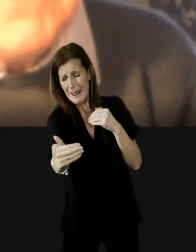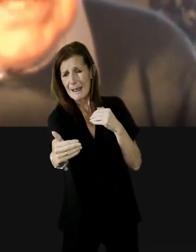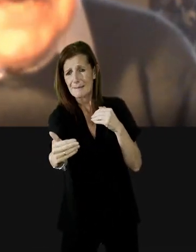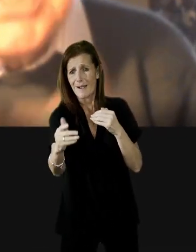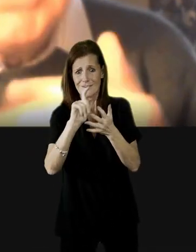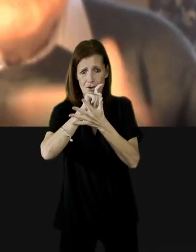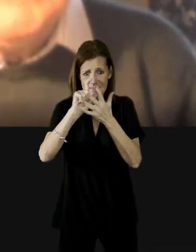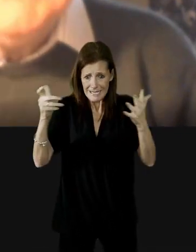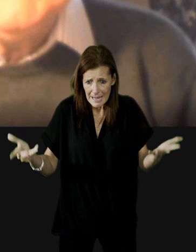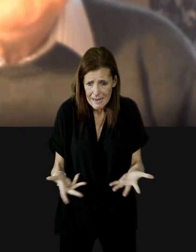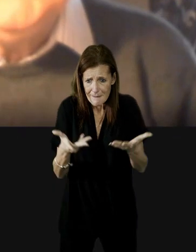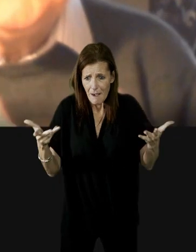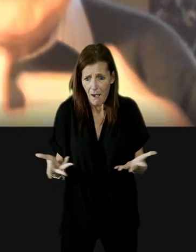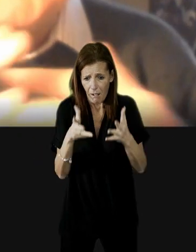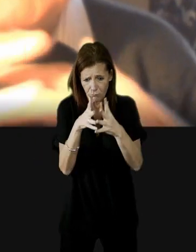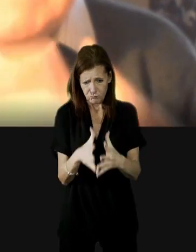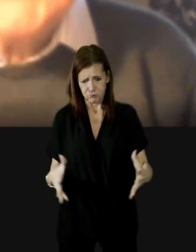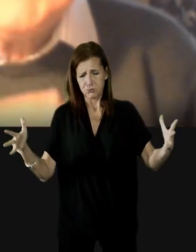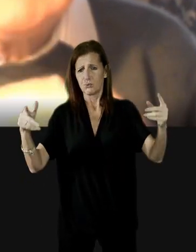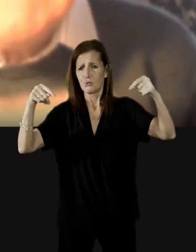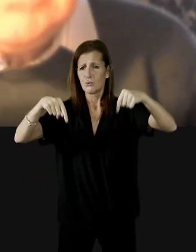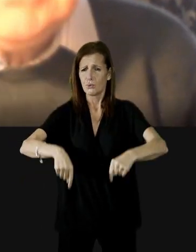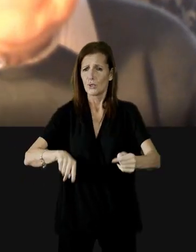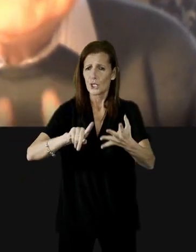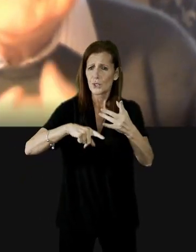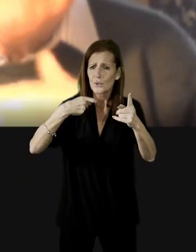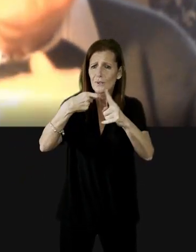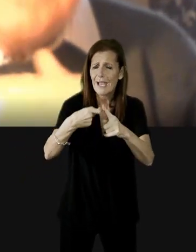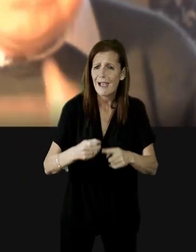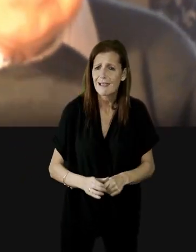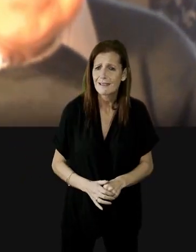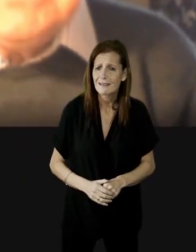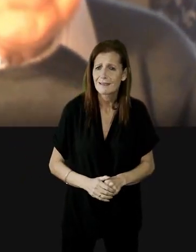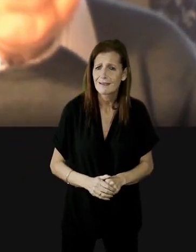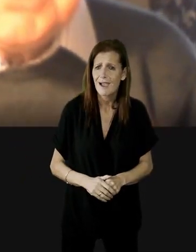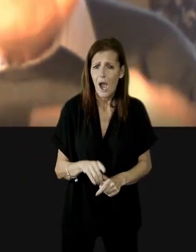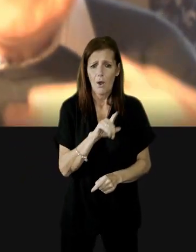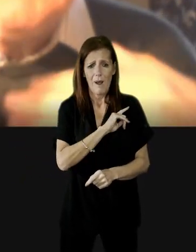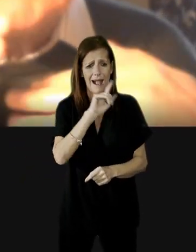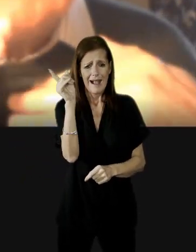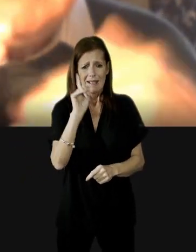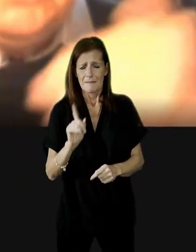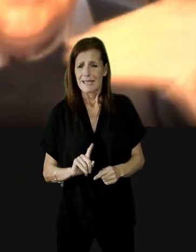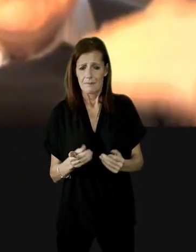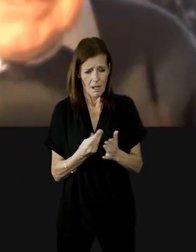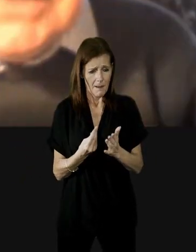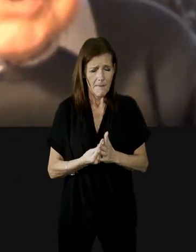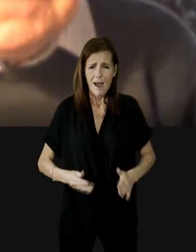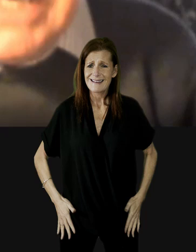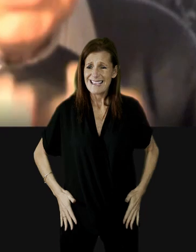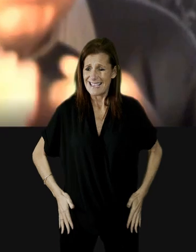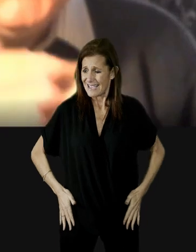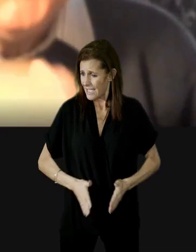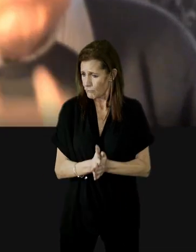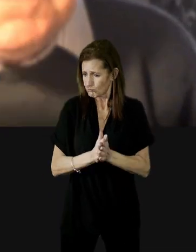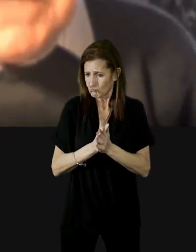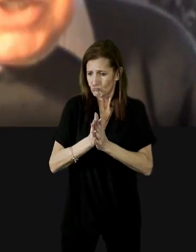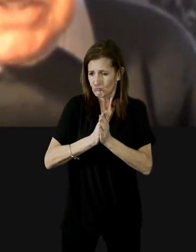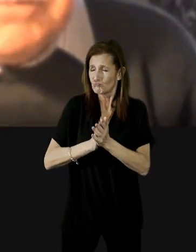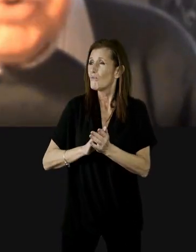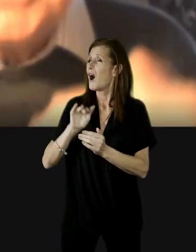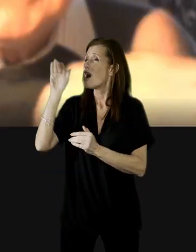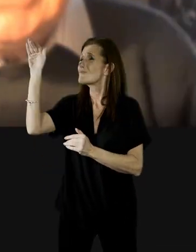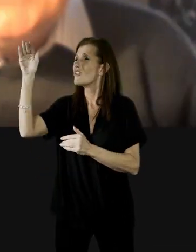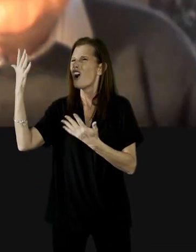couple of years, really to build that domestic market with accessible tourism, because people with money to spend who would be